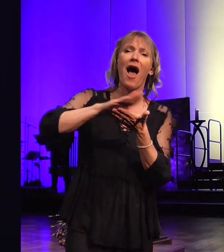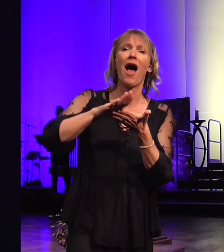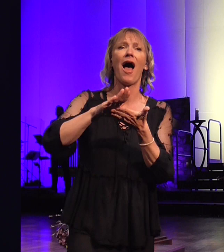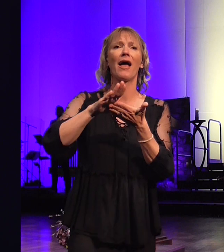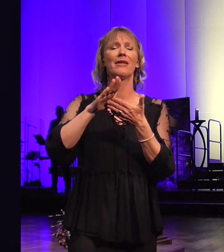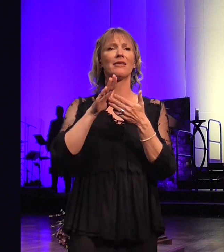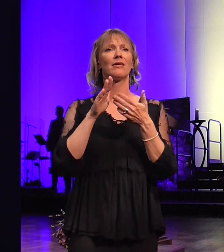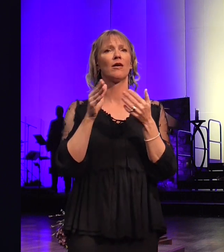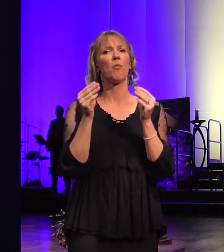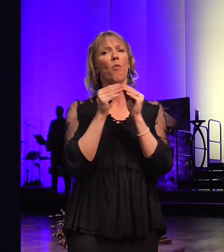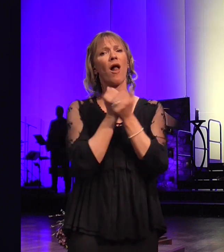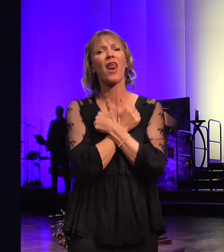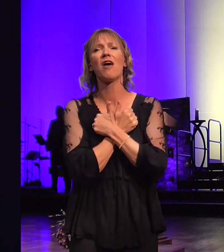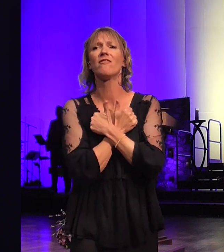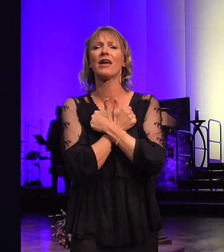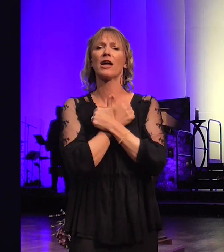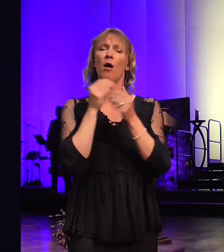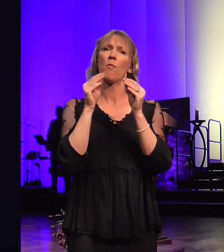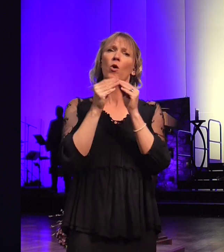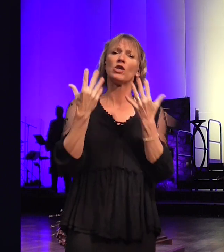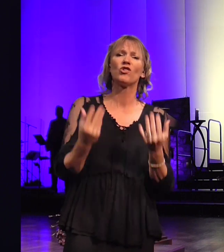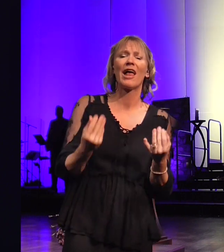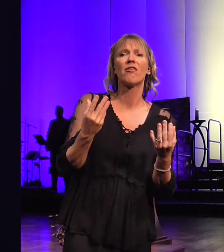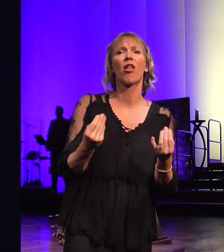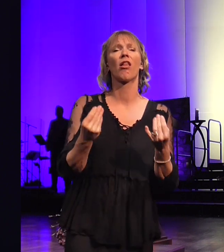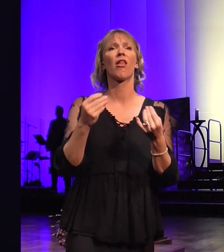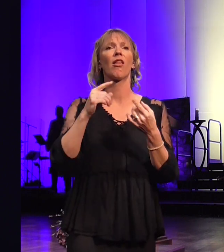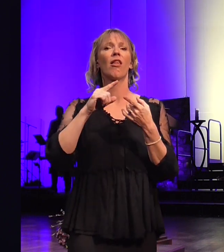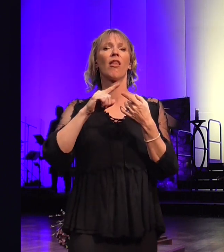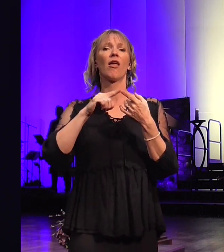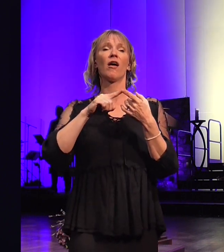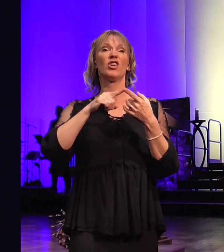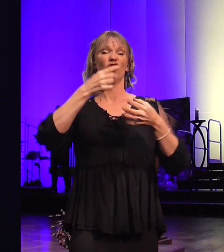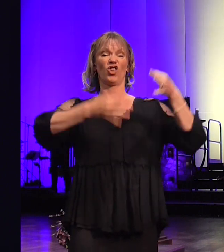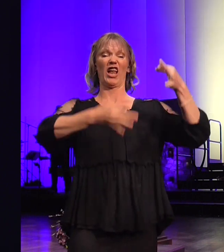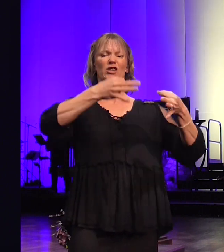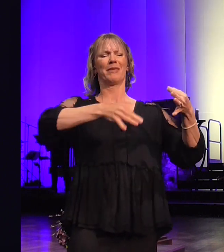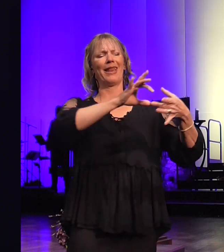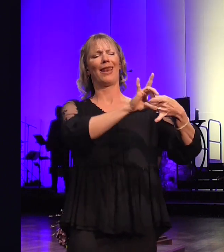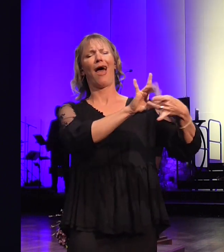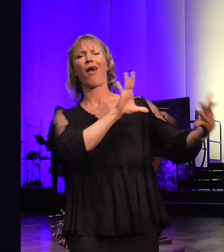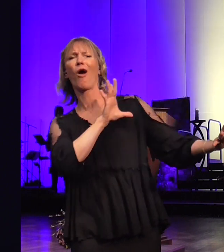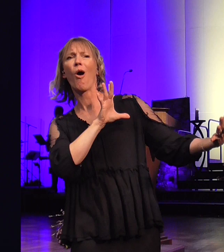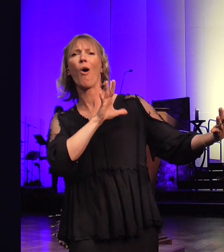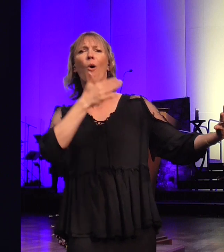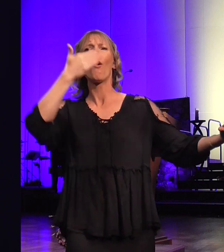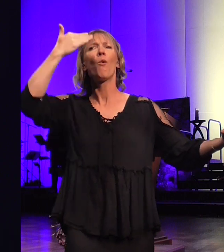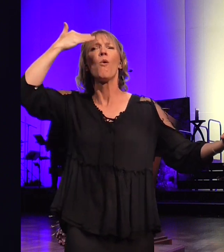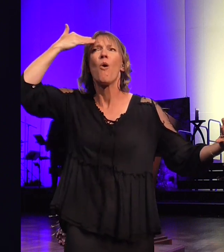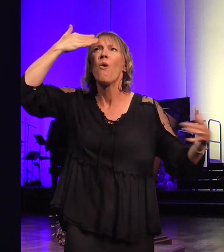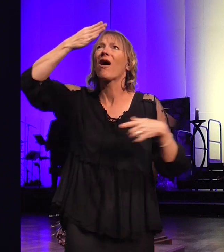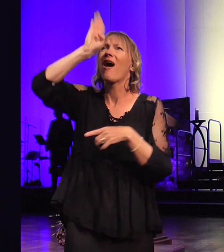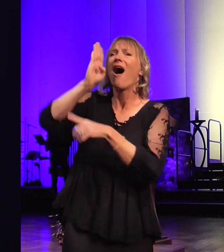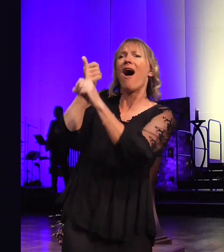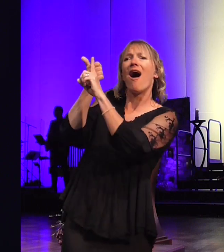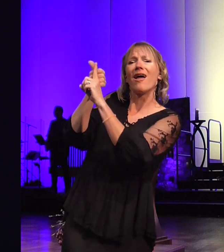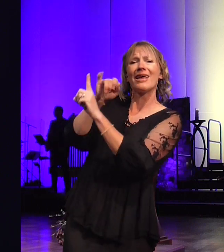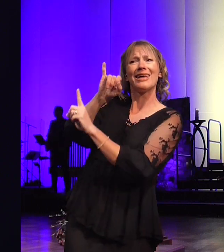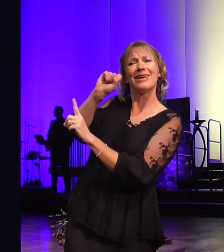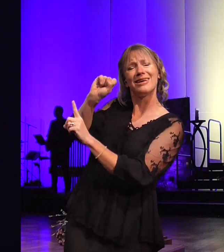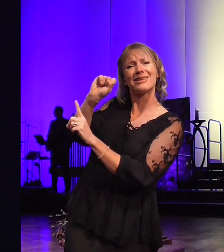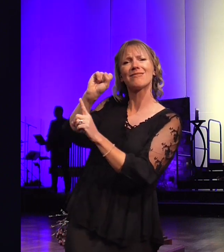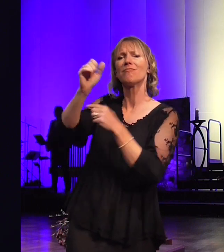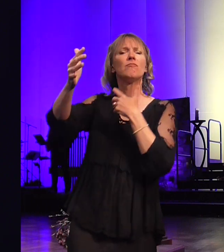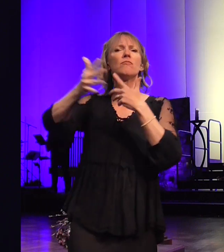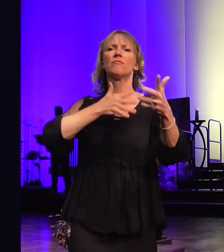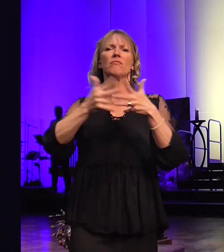more loving, to be gentler, and to let go of judgment, knowing that God is, no matter